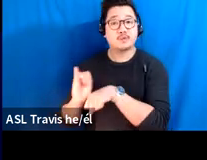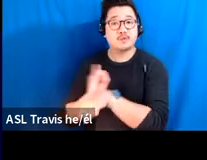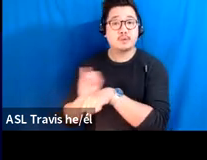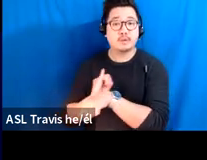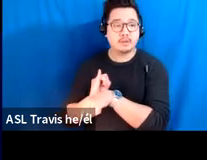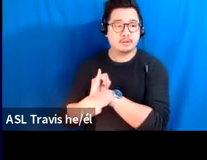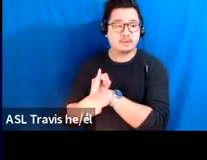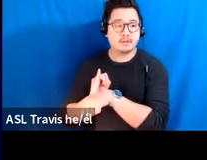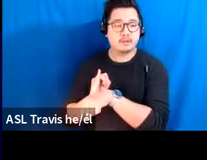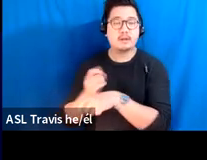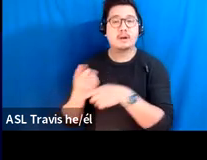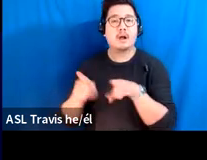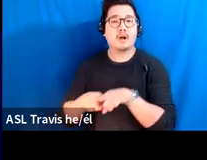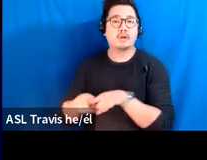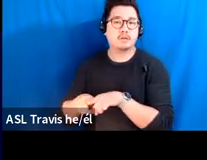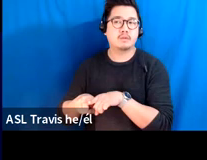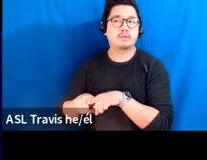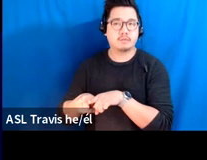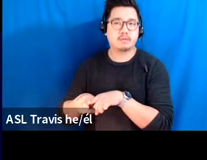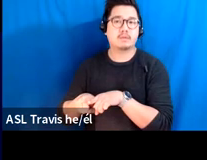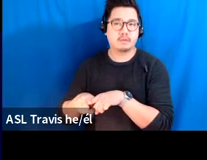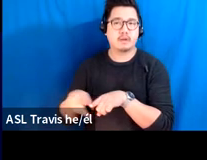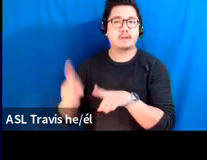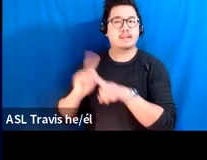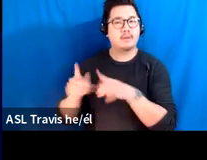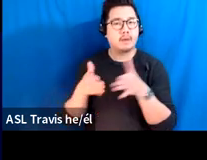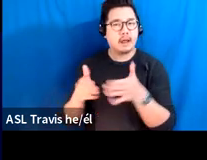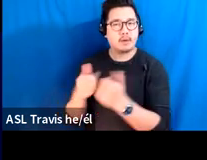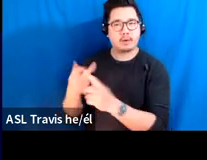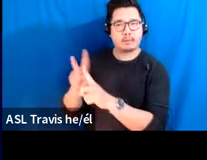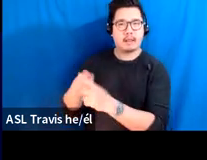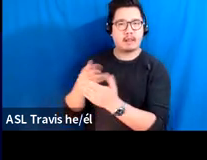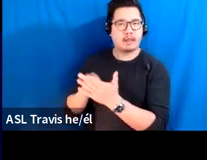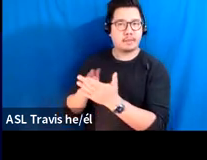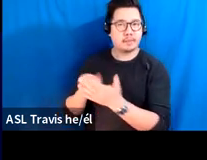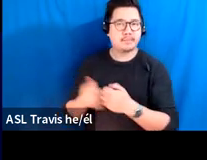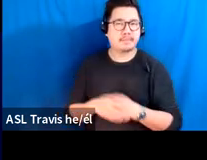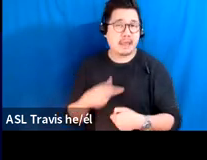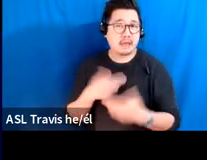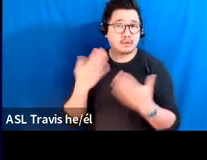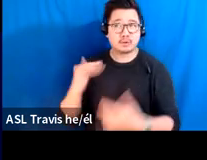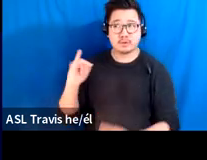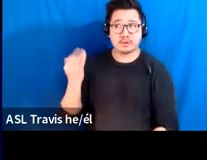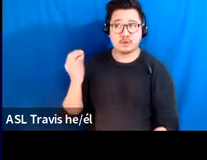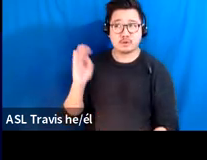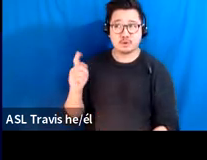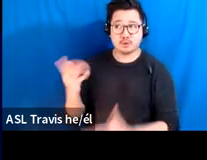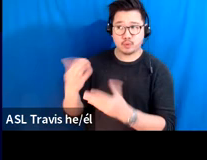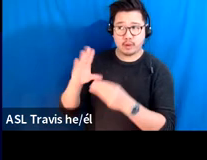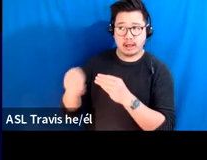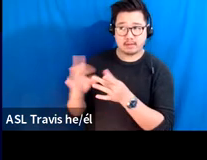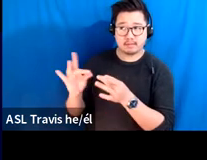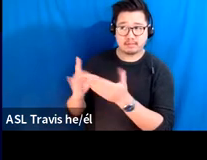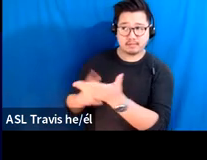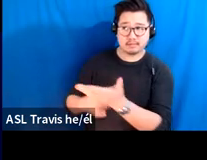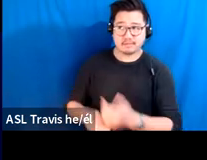and other ways that we can apply their learning and so i don't know drew if you want to add anything more in